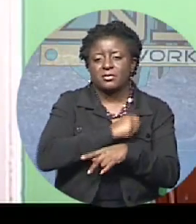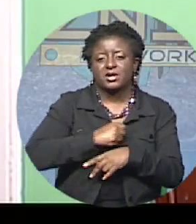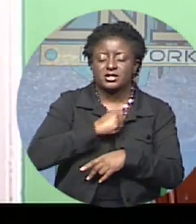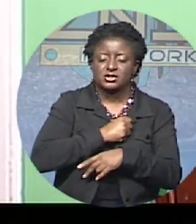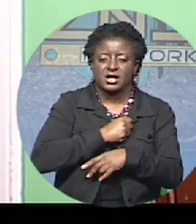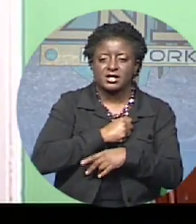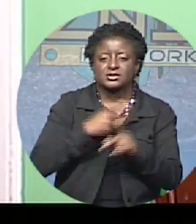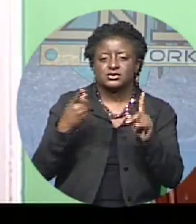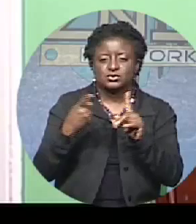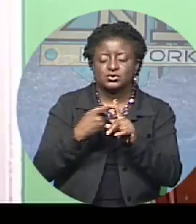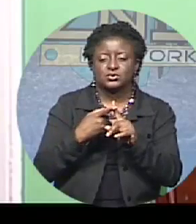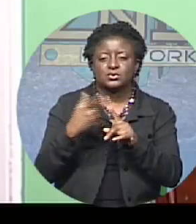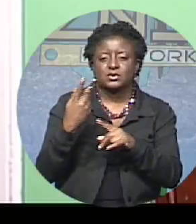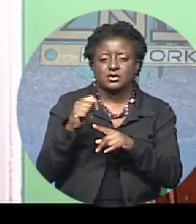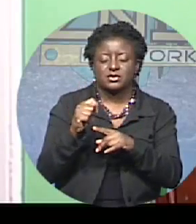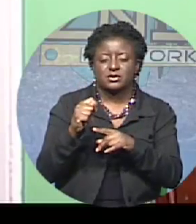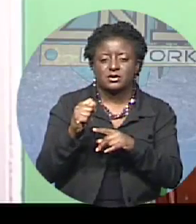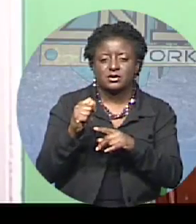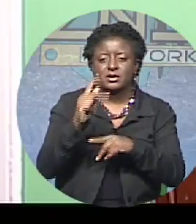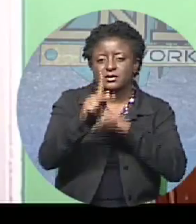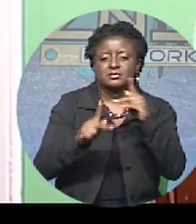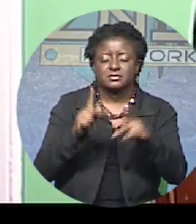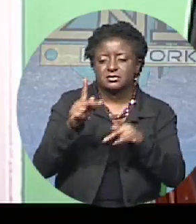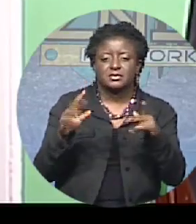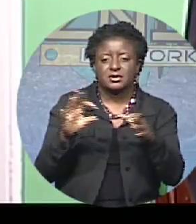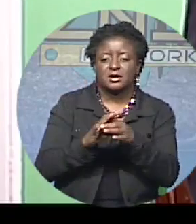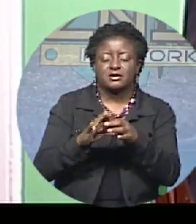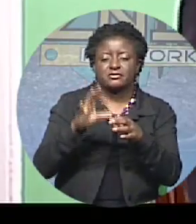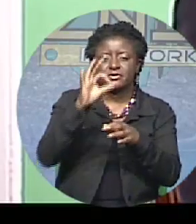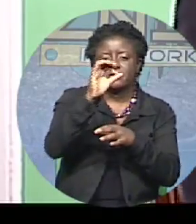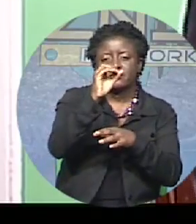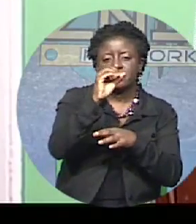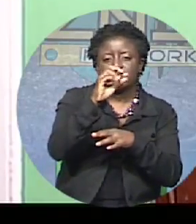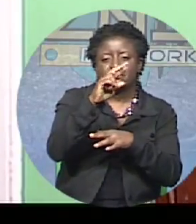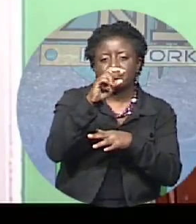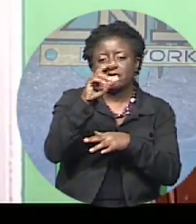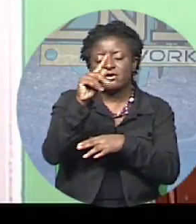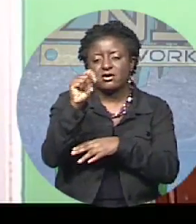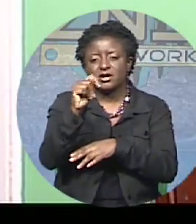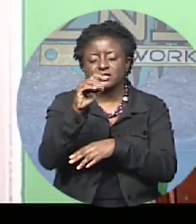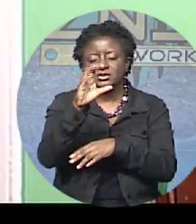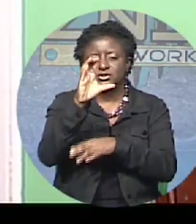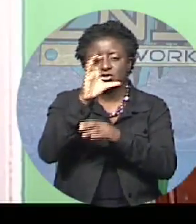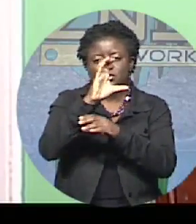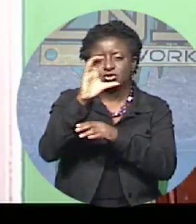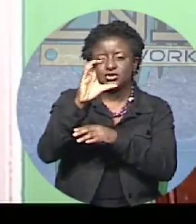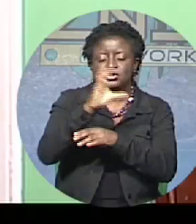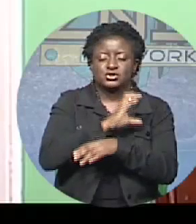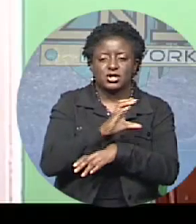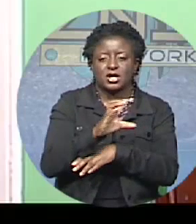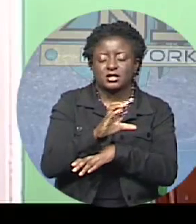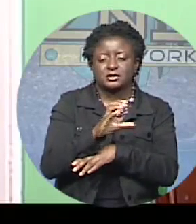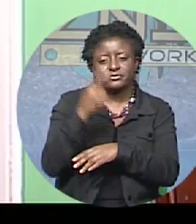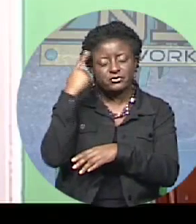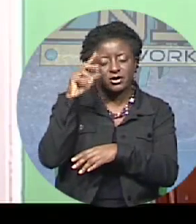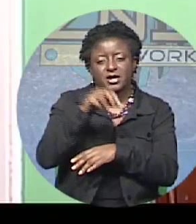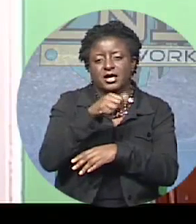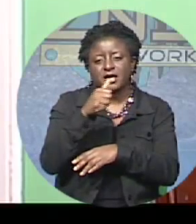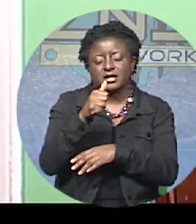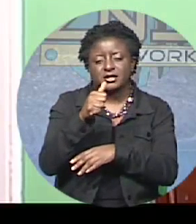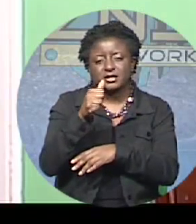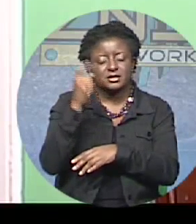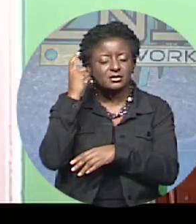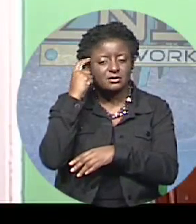apologize to the constituents of Fort Charlotte for any perceived wrong on my part. It is never my intention to